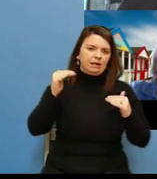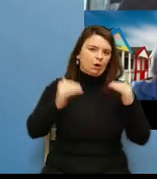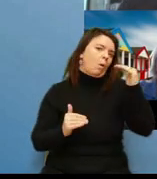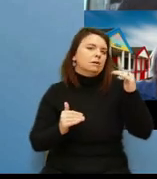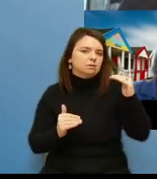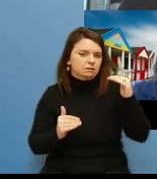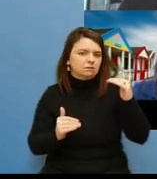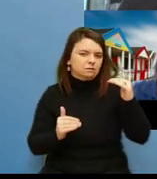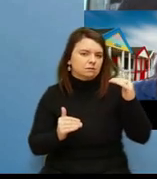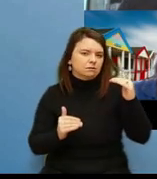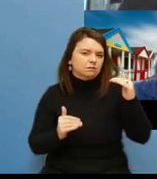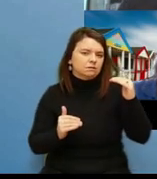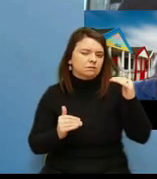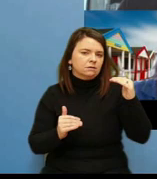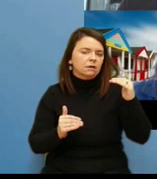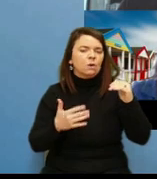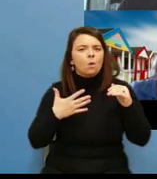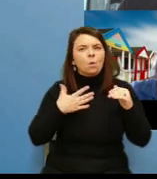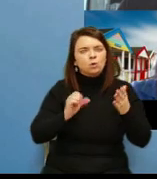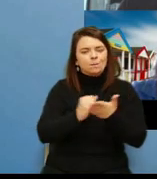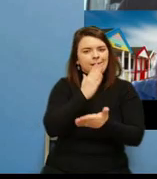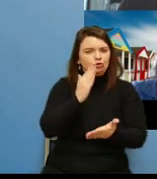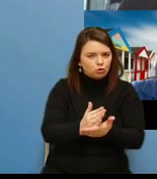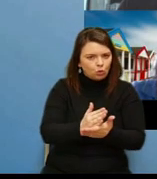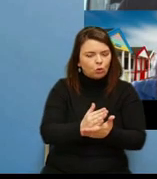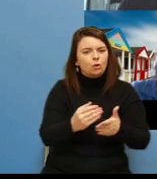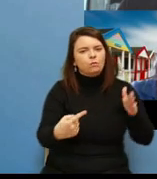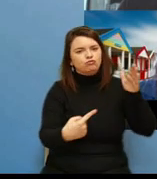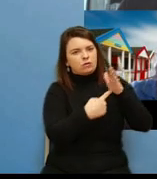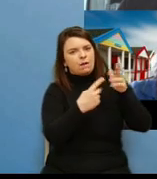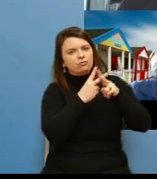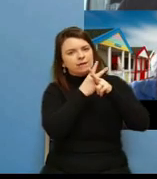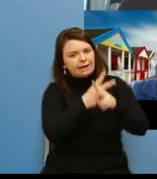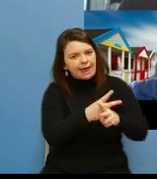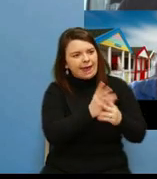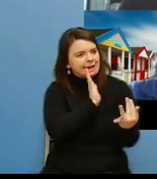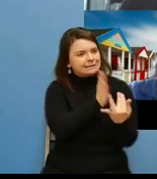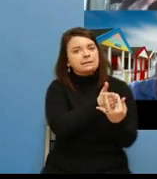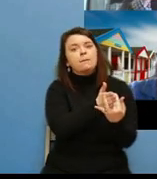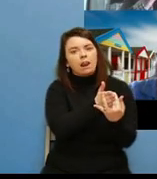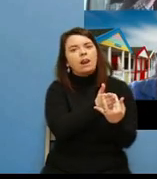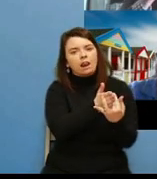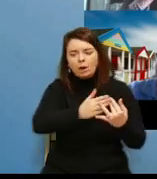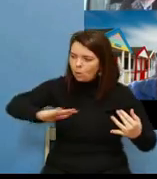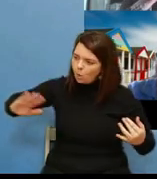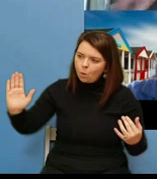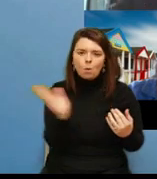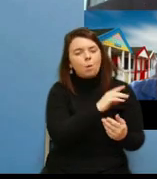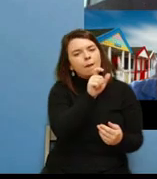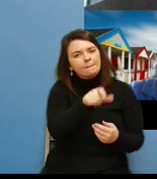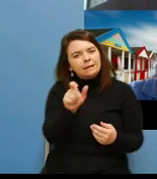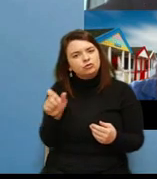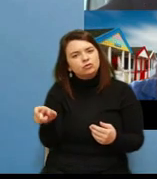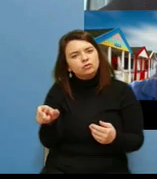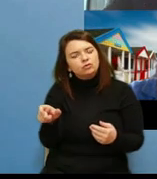and next year is around health inequalities, and making sure that primary care